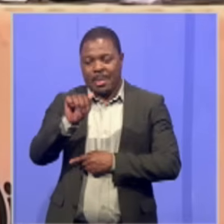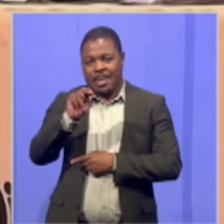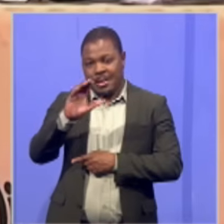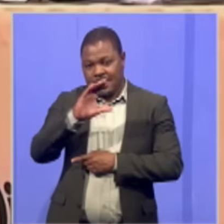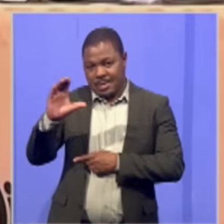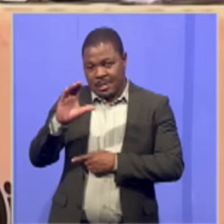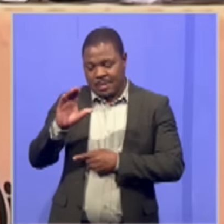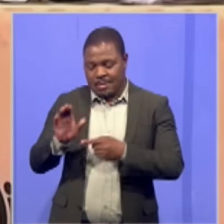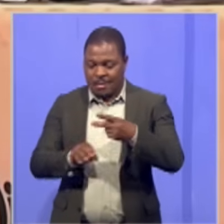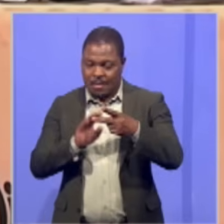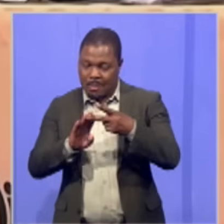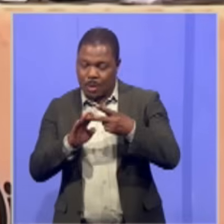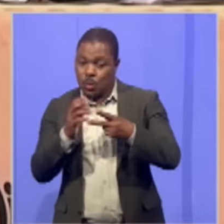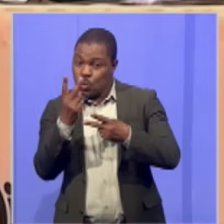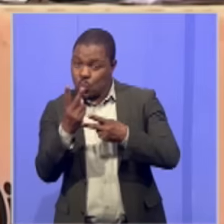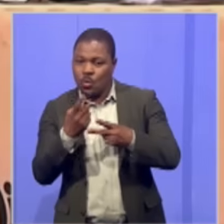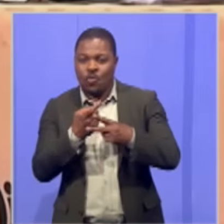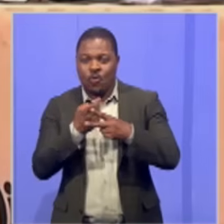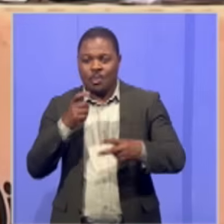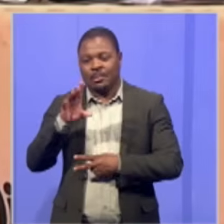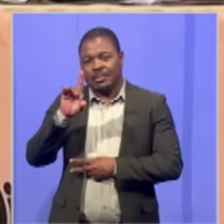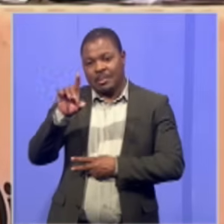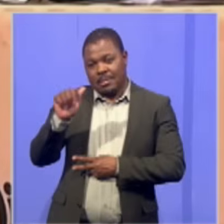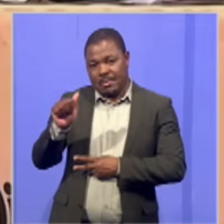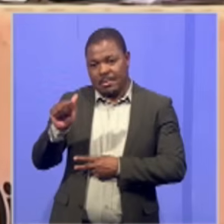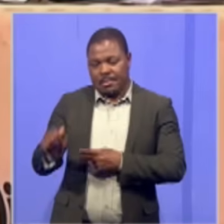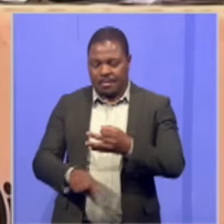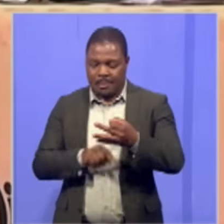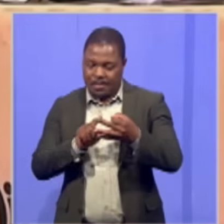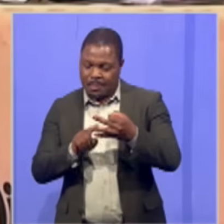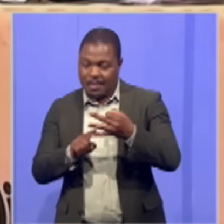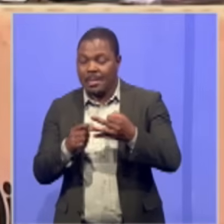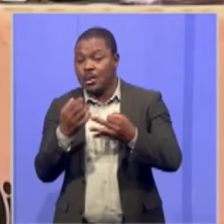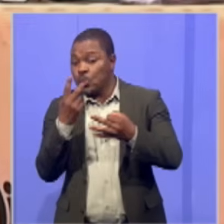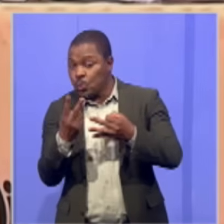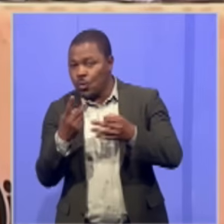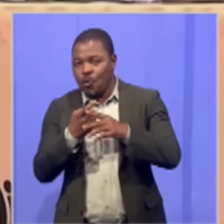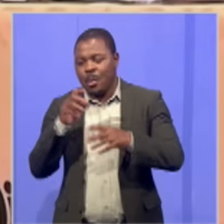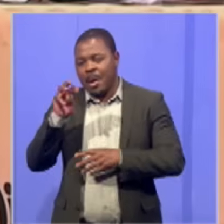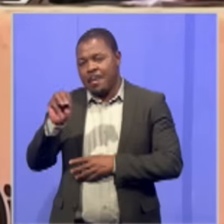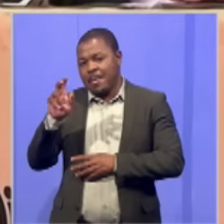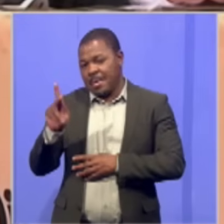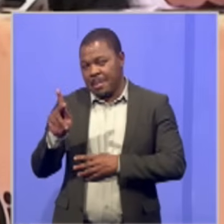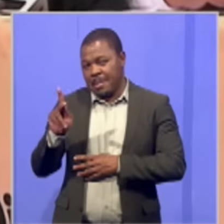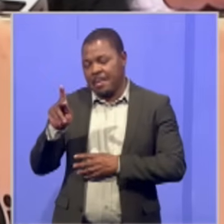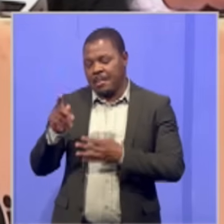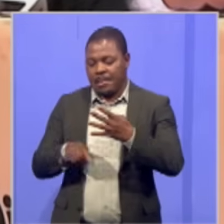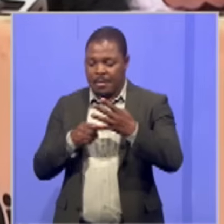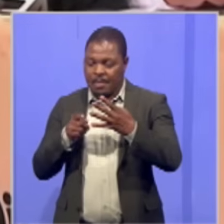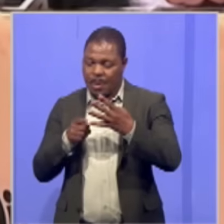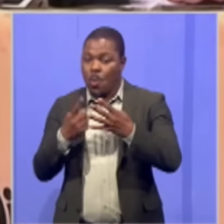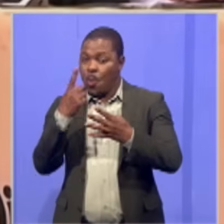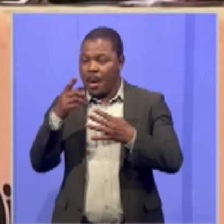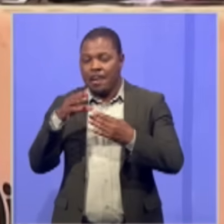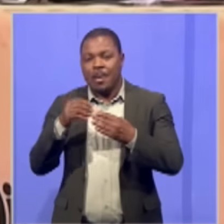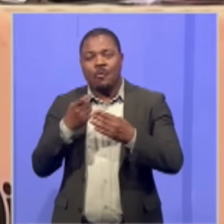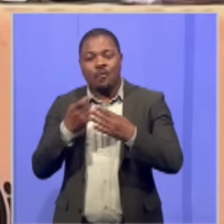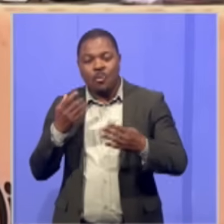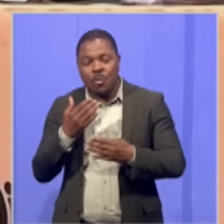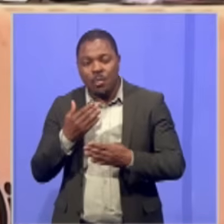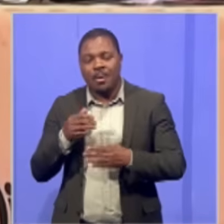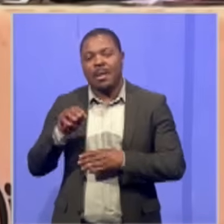Congress, 2 members from the Democratic Alliance, 2 members from the MK Party, 1 member from the